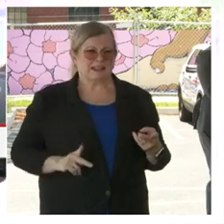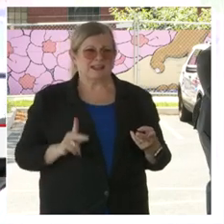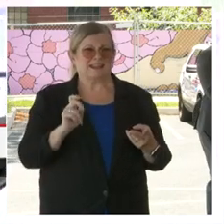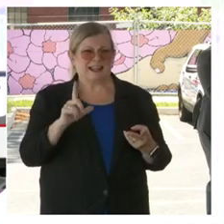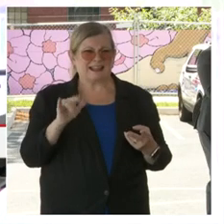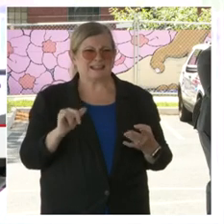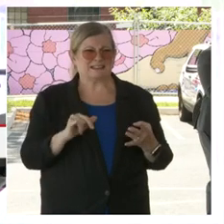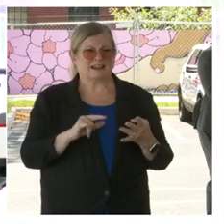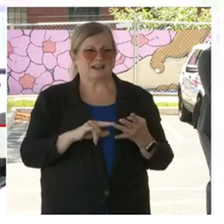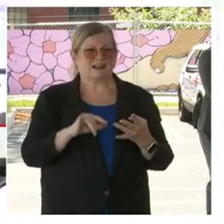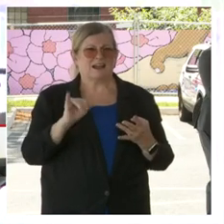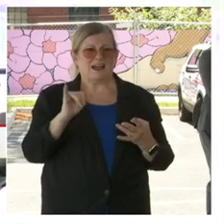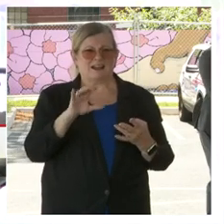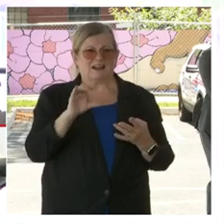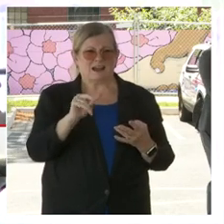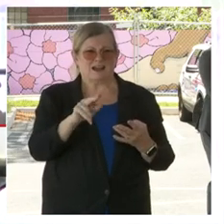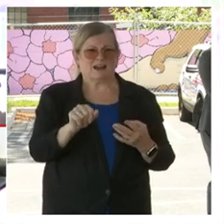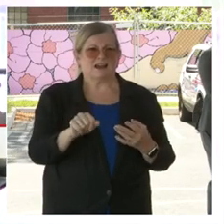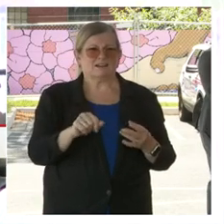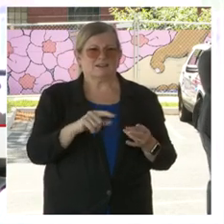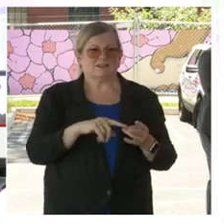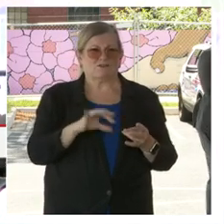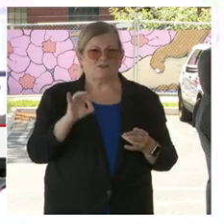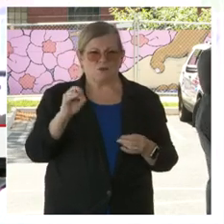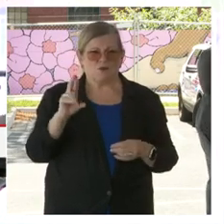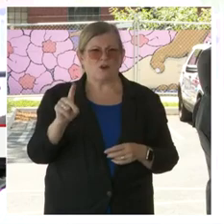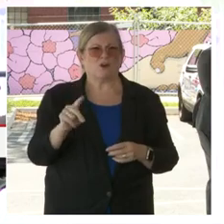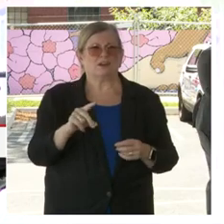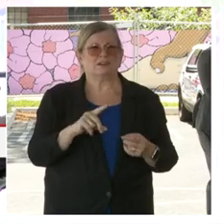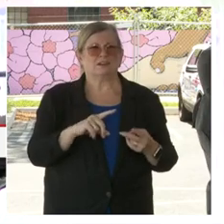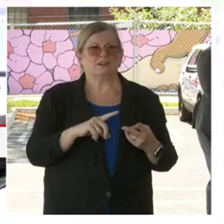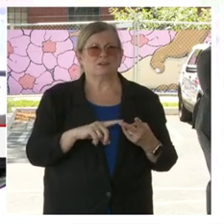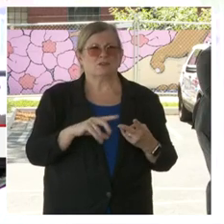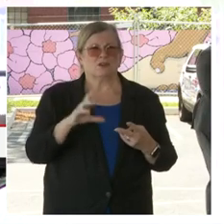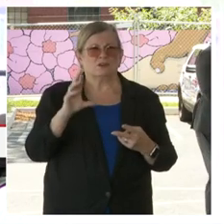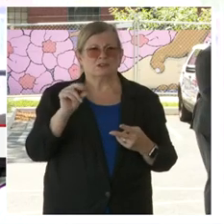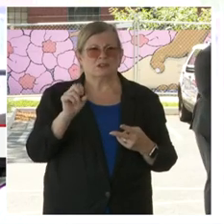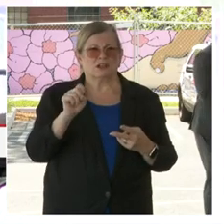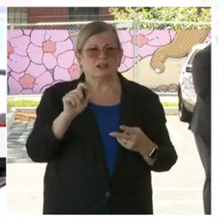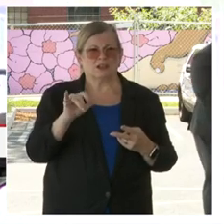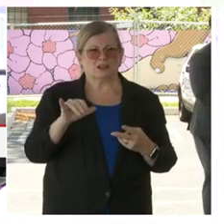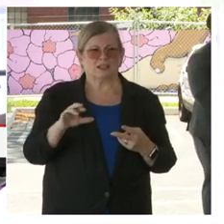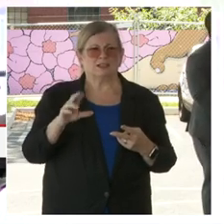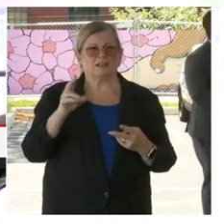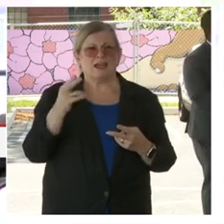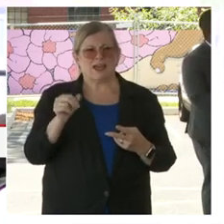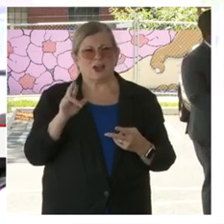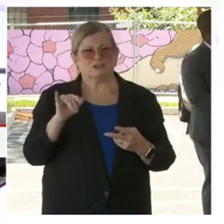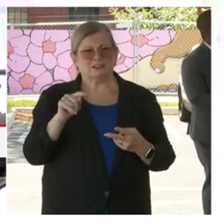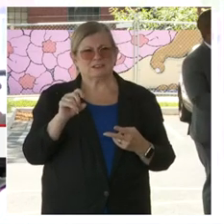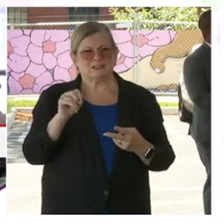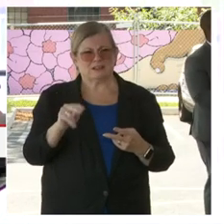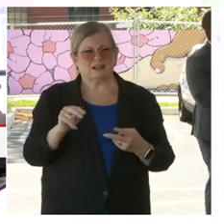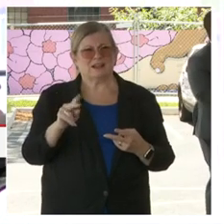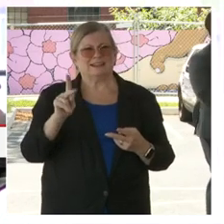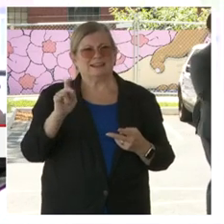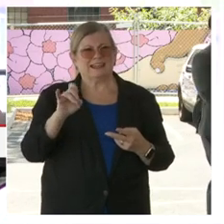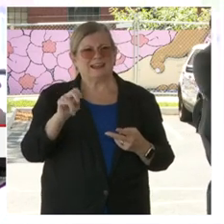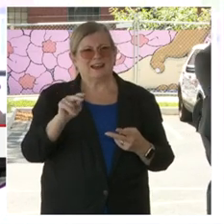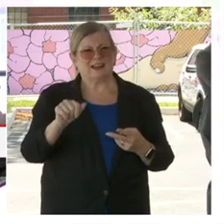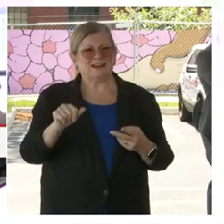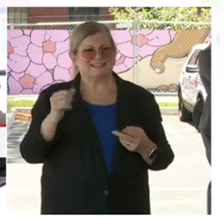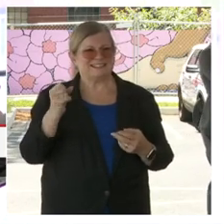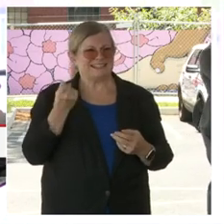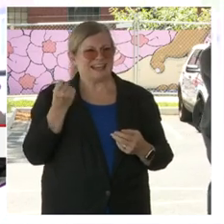Ayana Ford, Josetta Harris, and our own Kiana. Where's Kiana? There she go. Southside, always in the building,